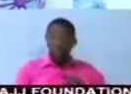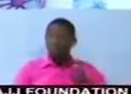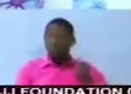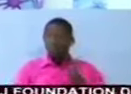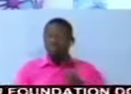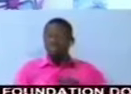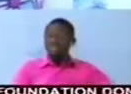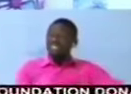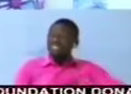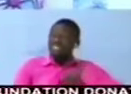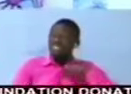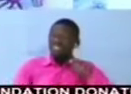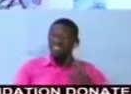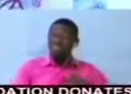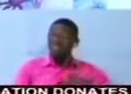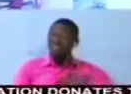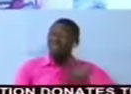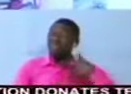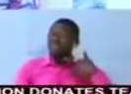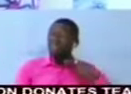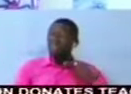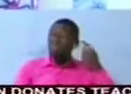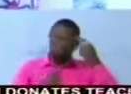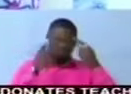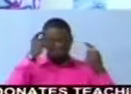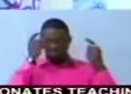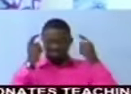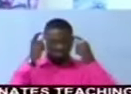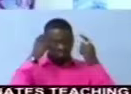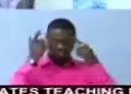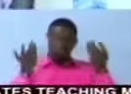serious ci man why it was serious in me